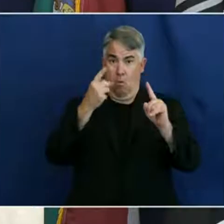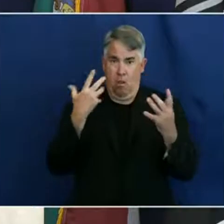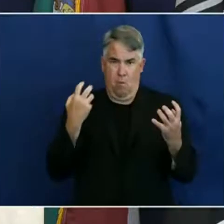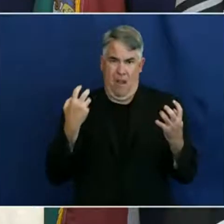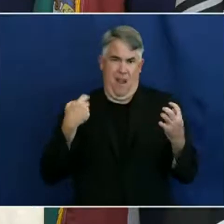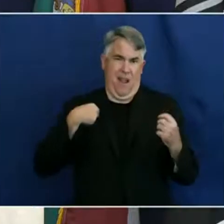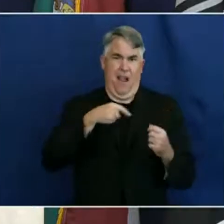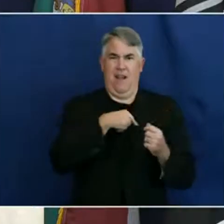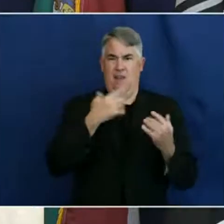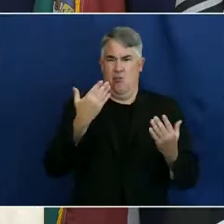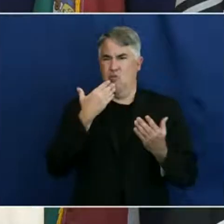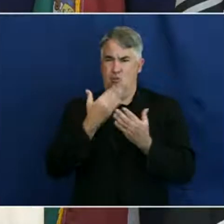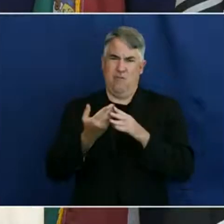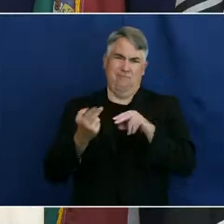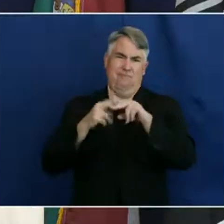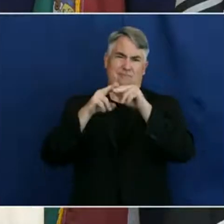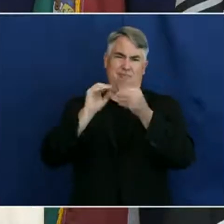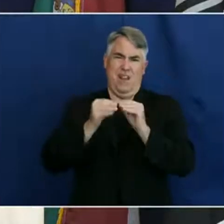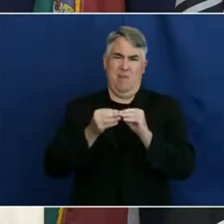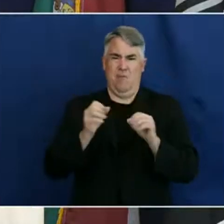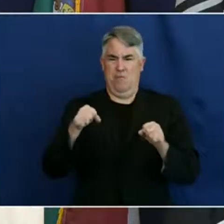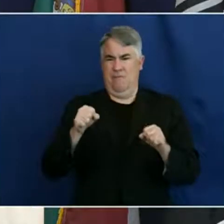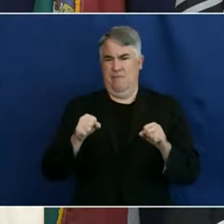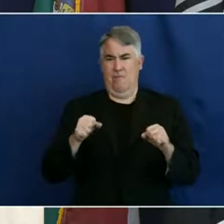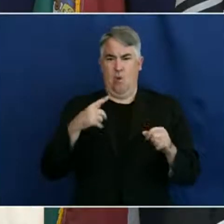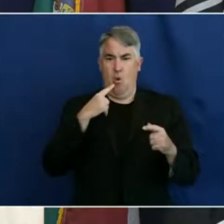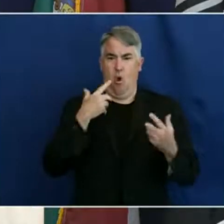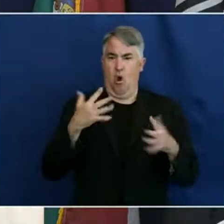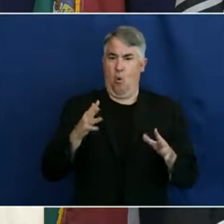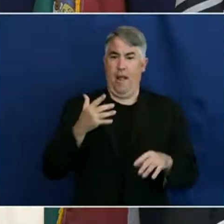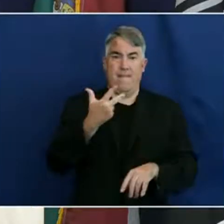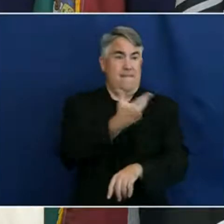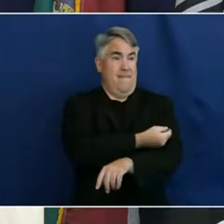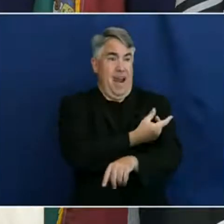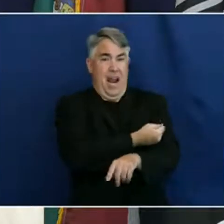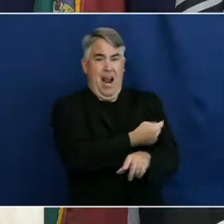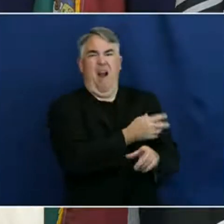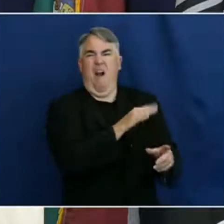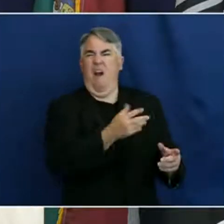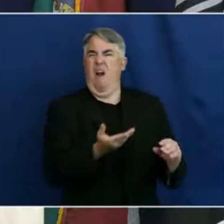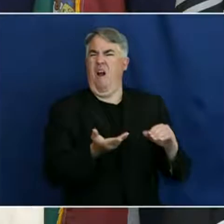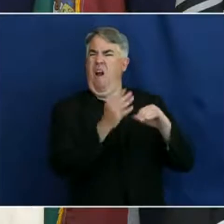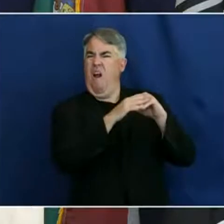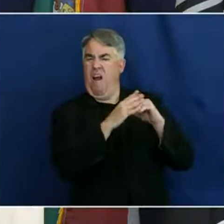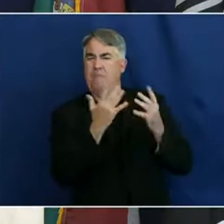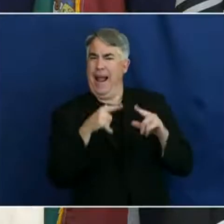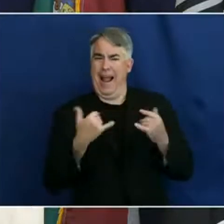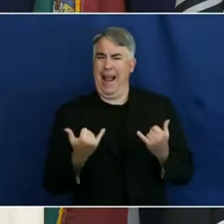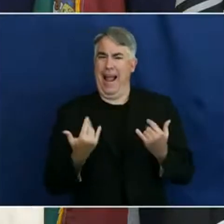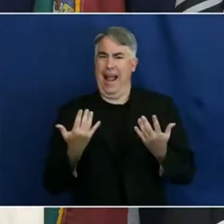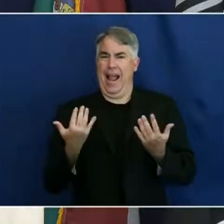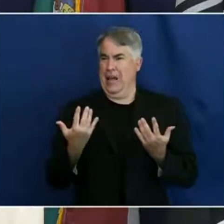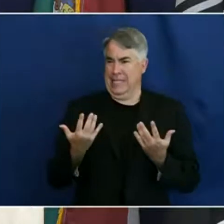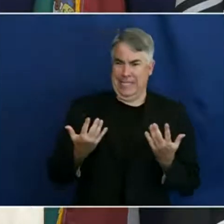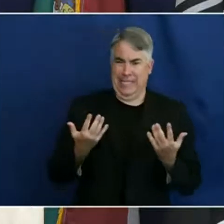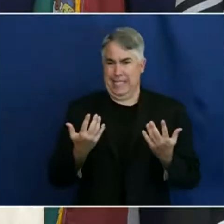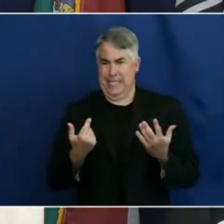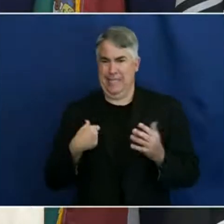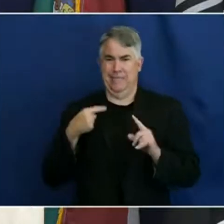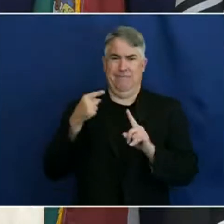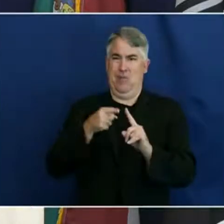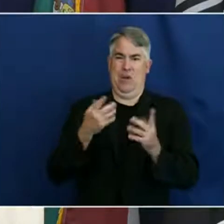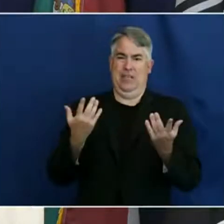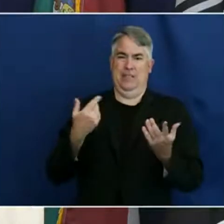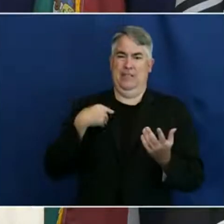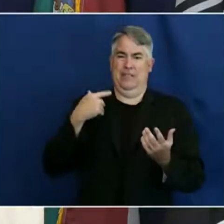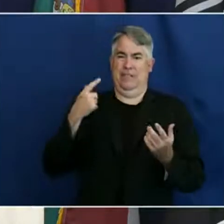in terms of increasing capacity for people that have either had a vaccine or a recent test to be less. But I do think the point is well taken that it has to be